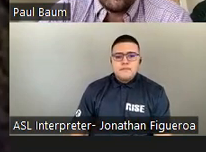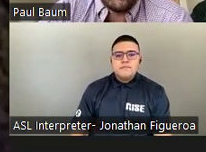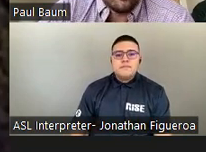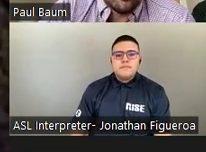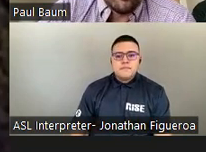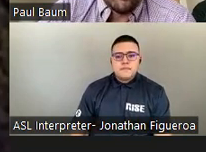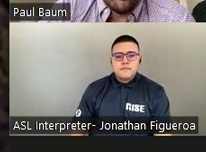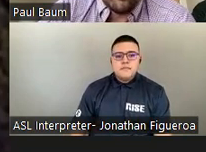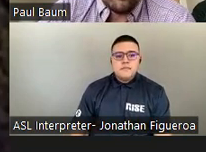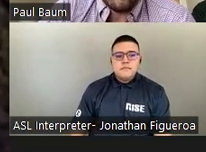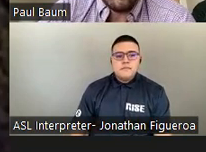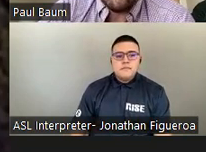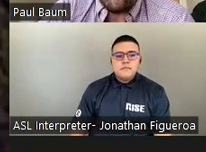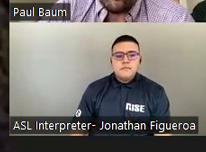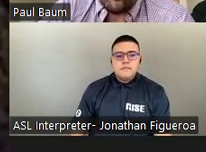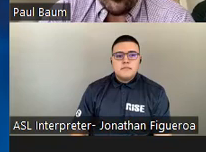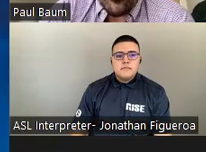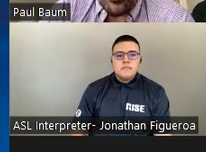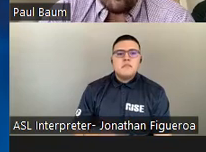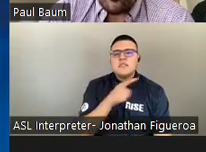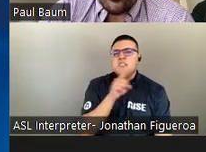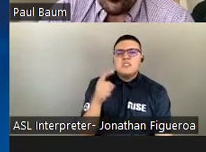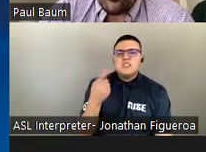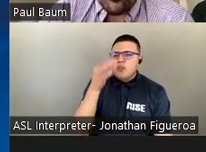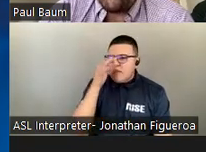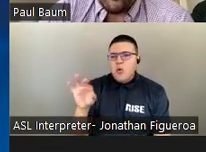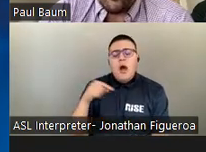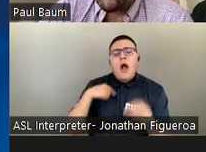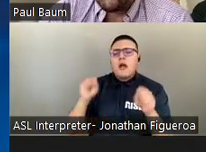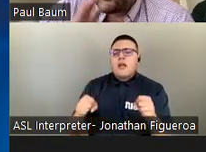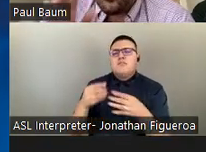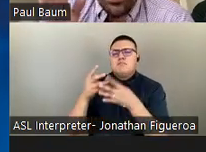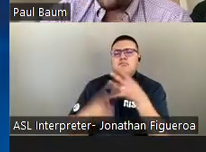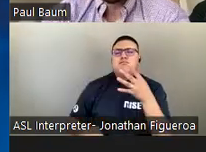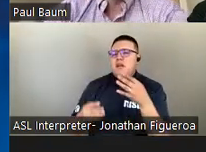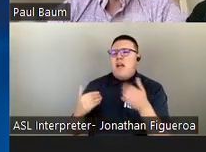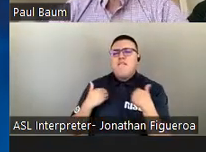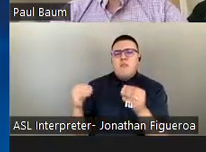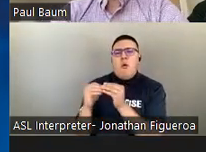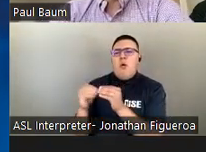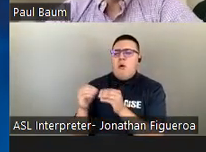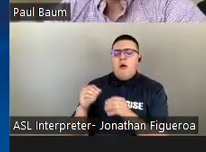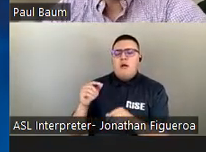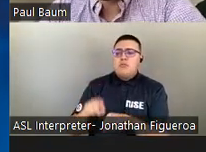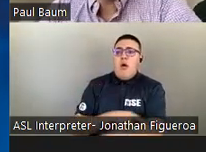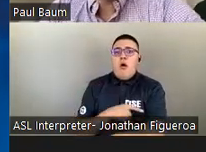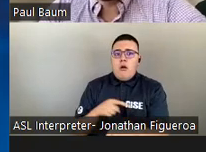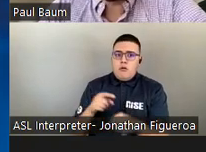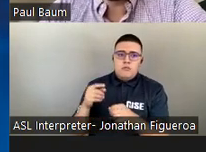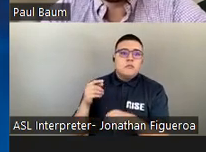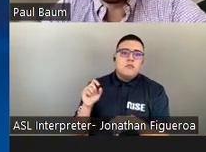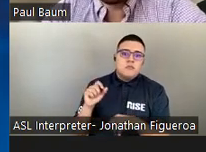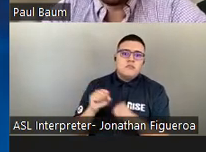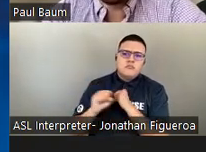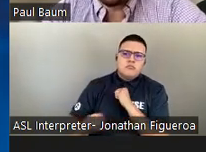PEI. Those are just a few of them. I could probably go on forever. Some references used in